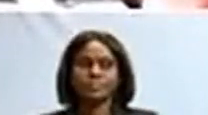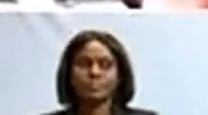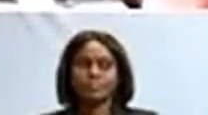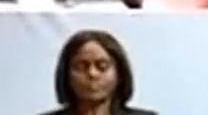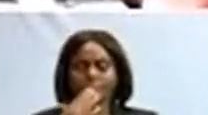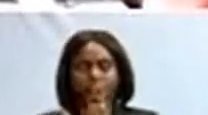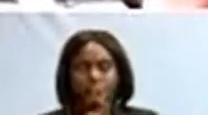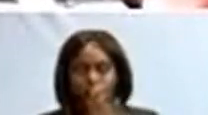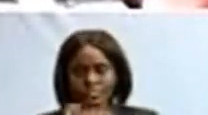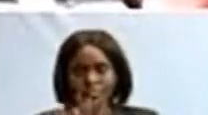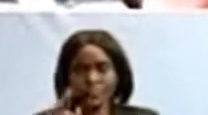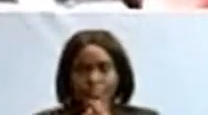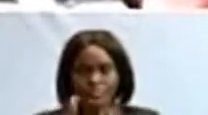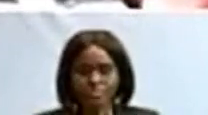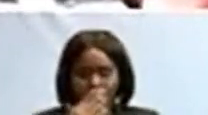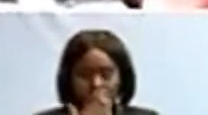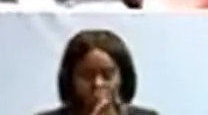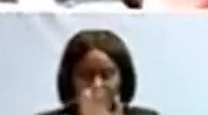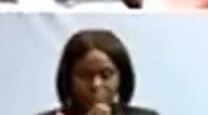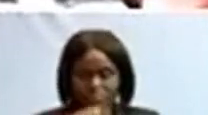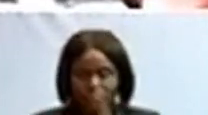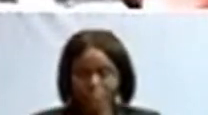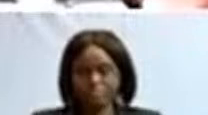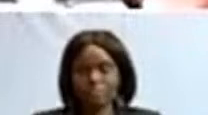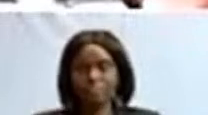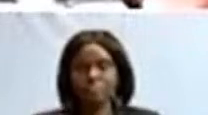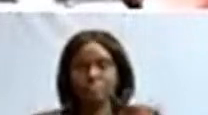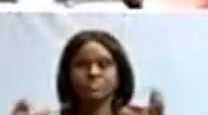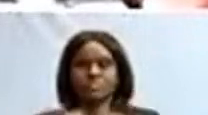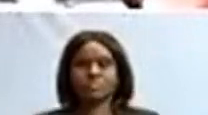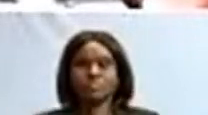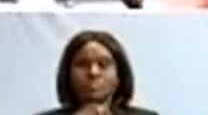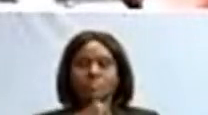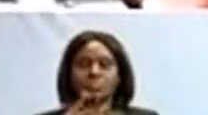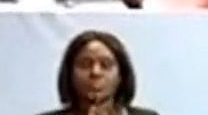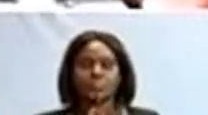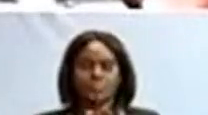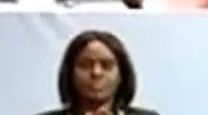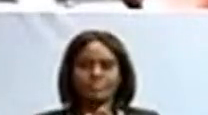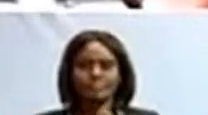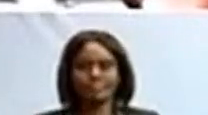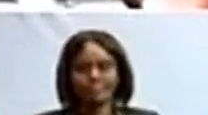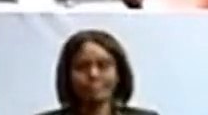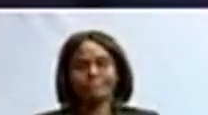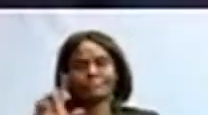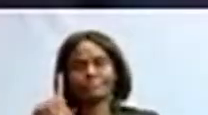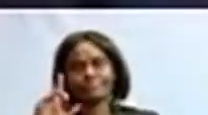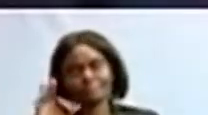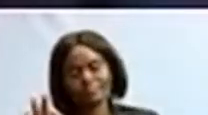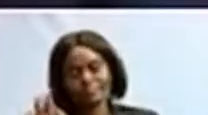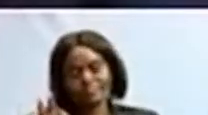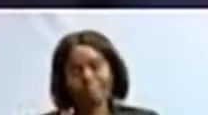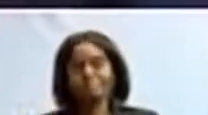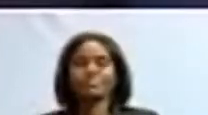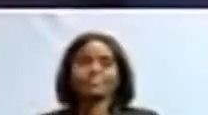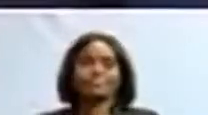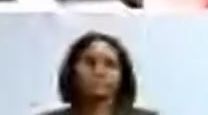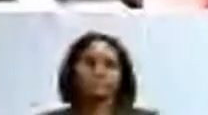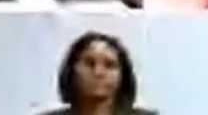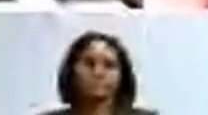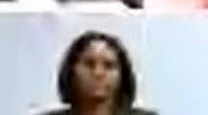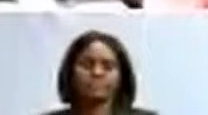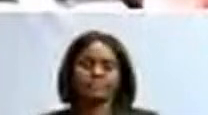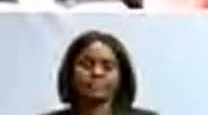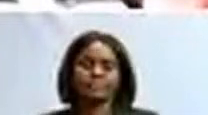Good morning, Chair. Good morning, members of this committee. My name is Kisanga Mwini. I'm the Director of Finance.